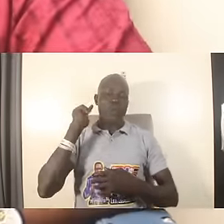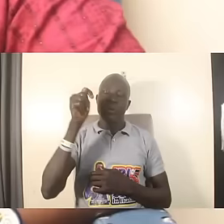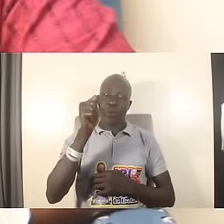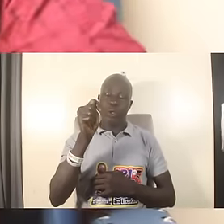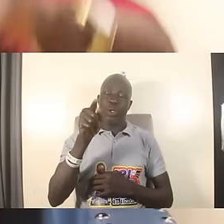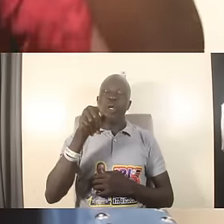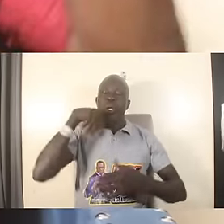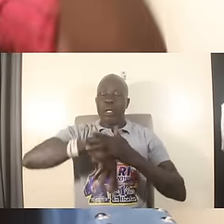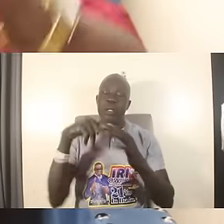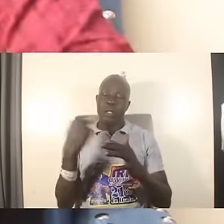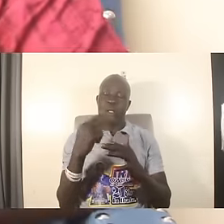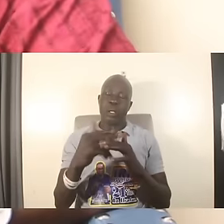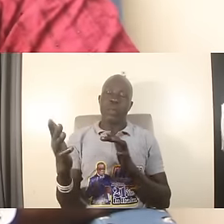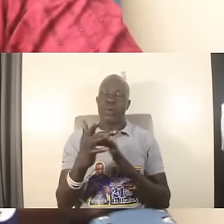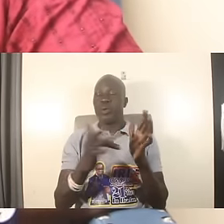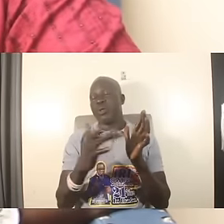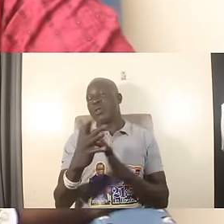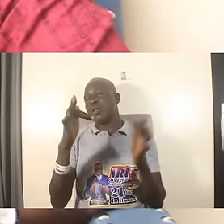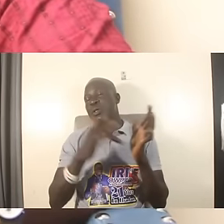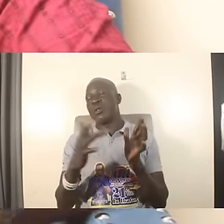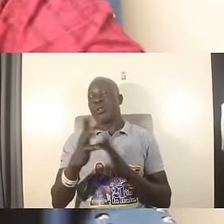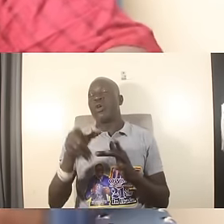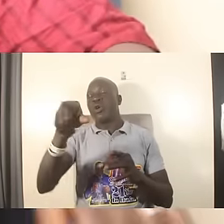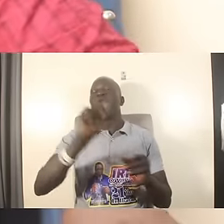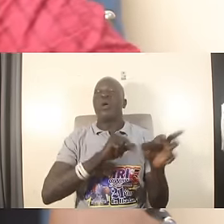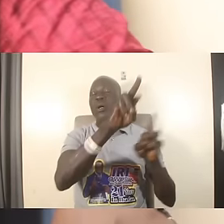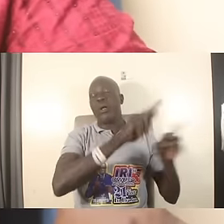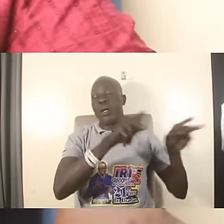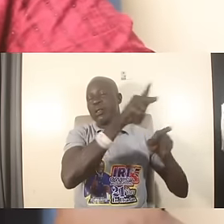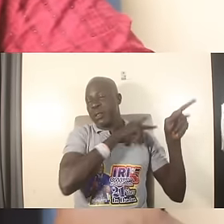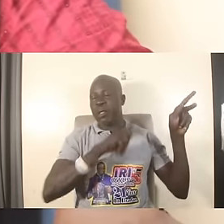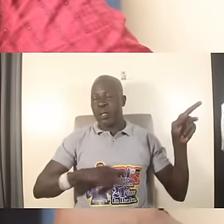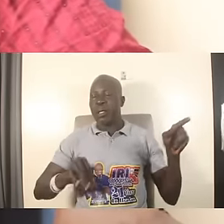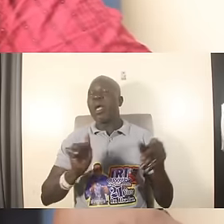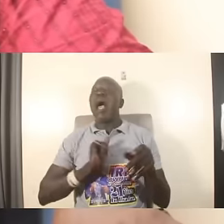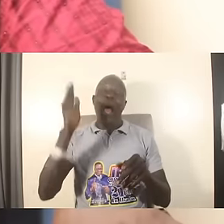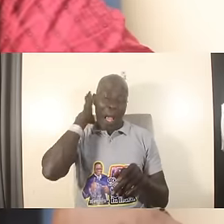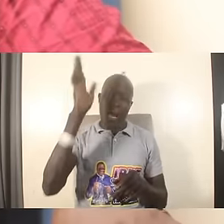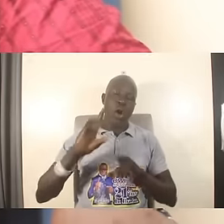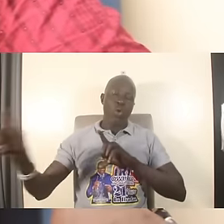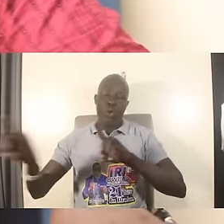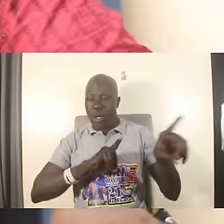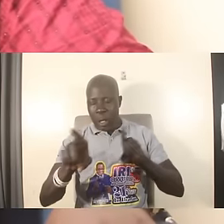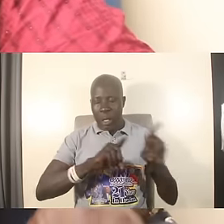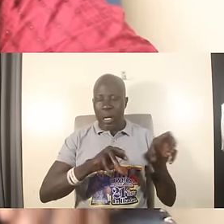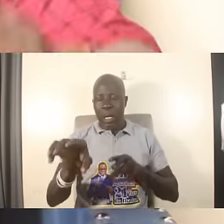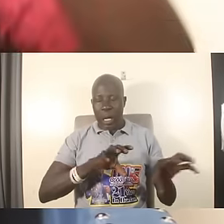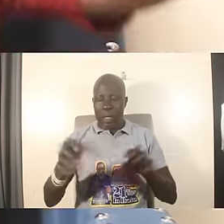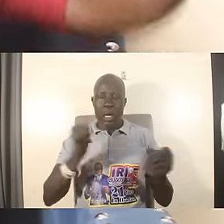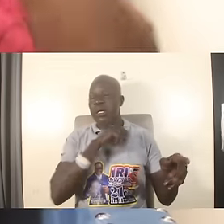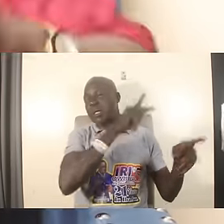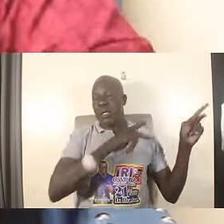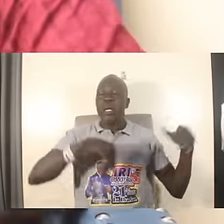have testimony. In the name of Jesus. Amen. Oh, yeah, Lord, save your man. Amen. So we must save your man. In the name of